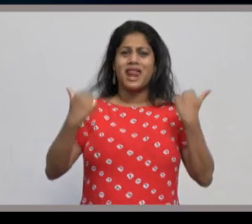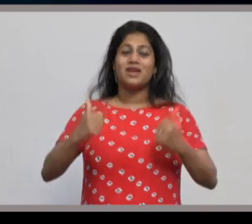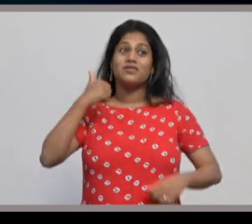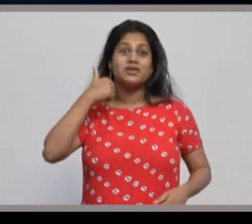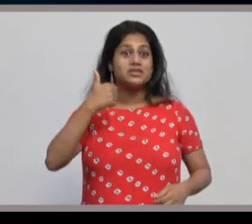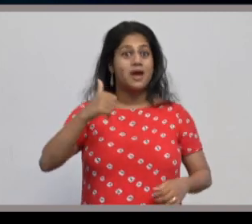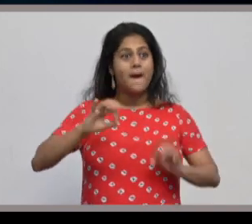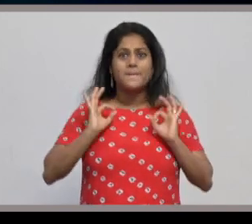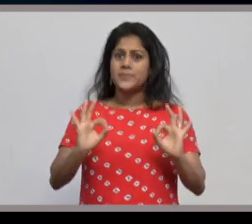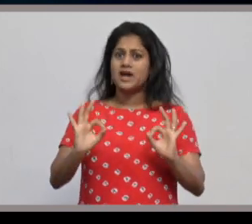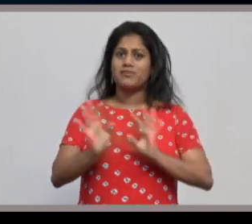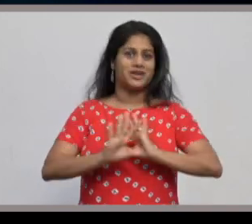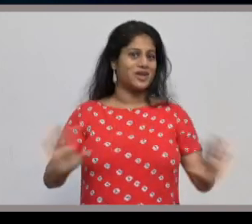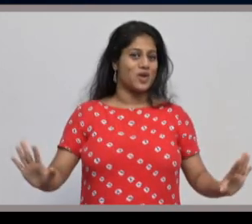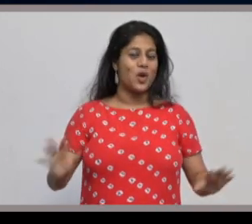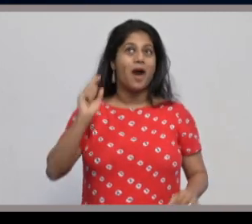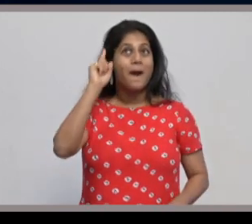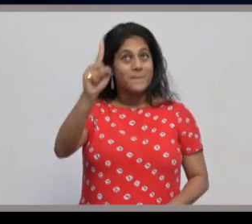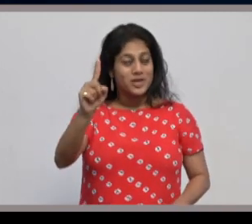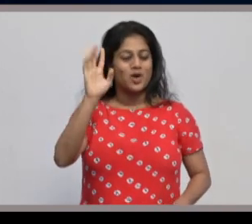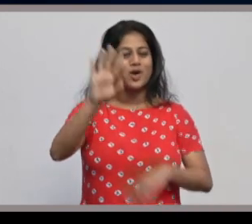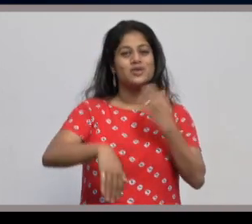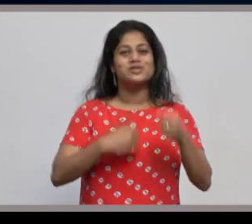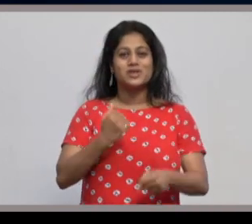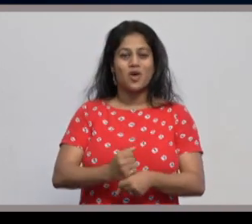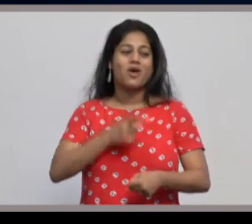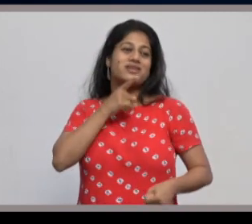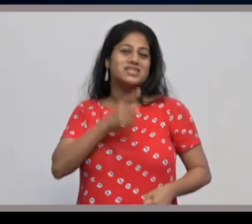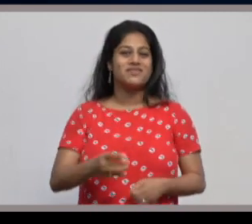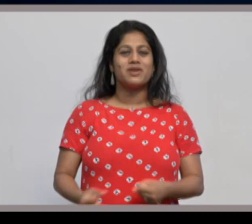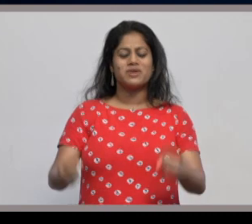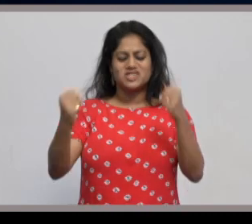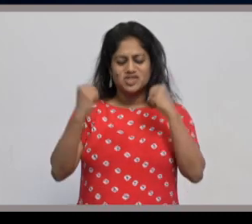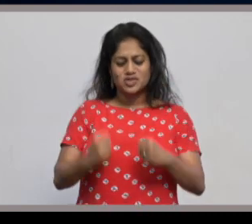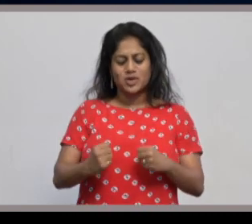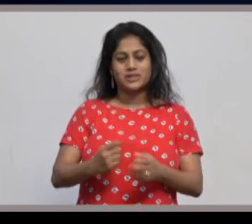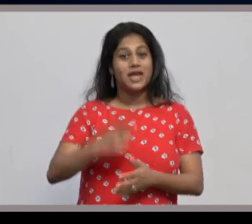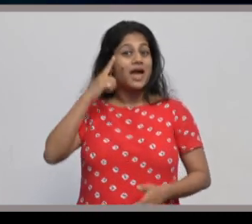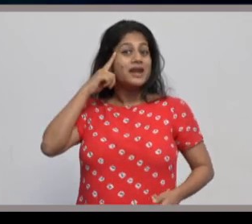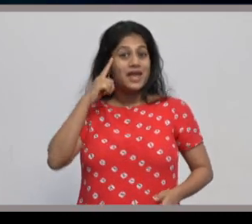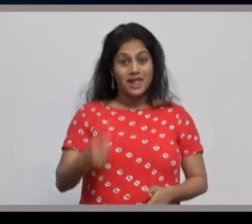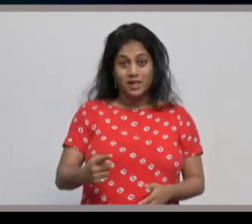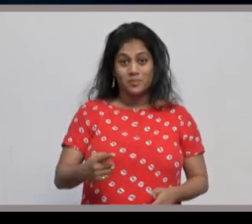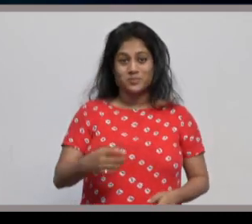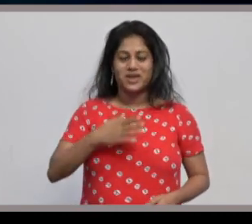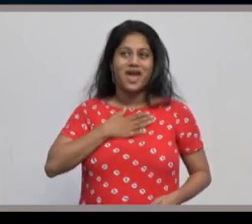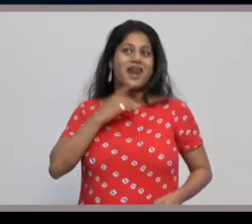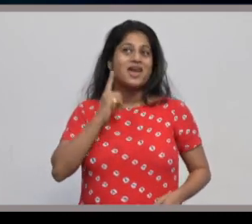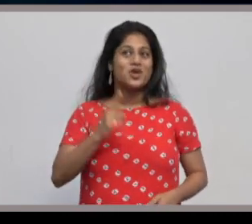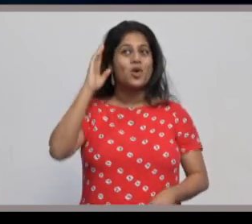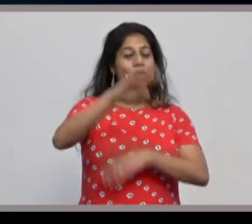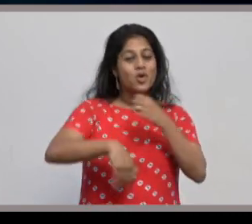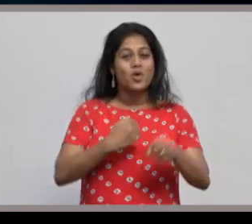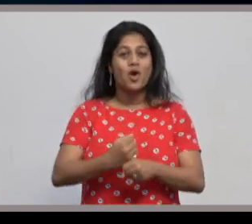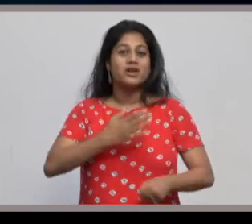especially during those years of hardships. He has made me to become a testimony to proclaim that God is faithful